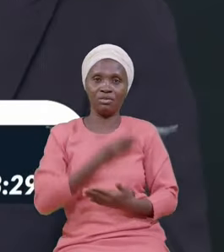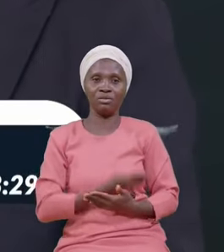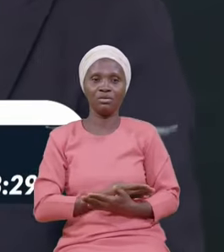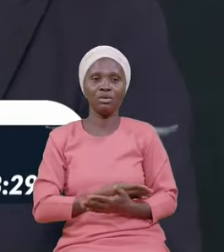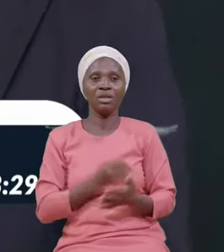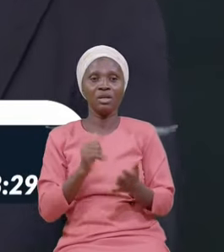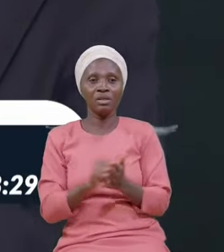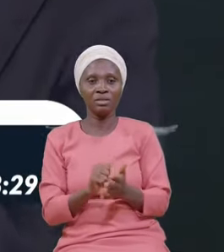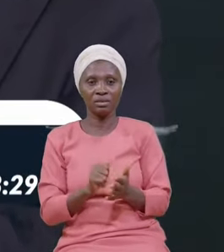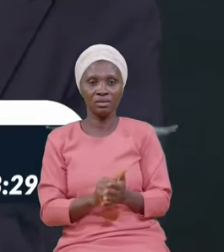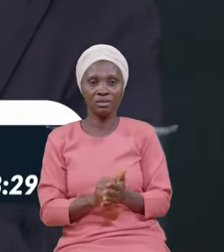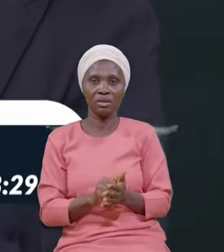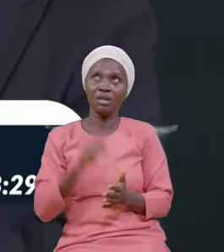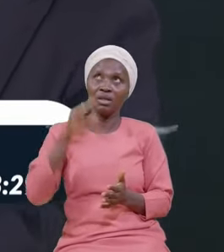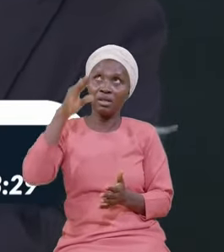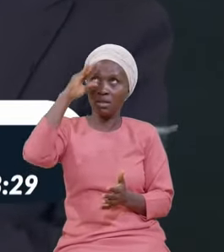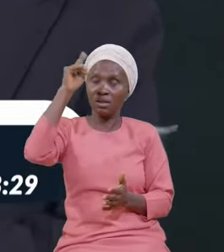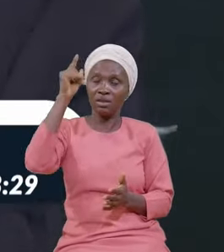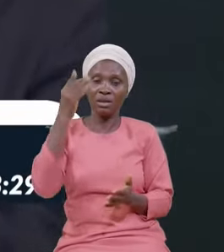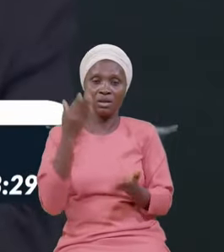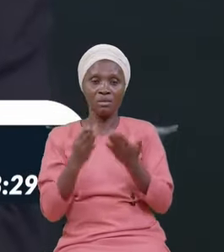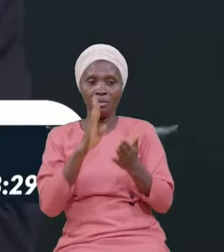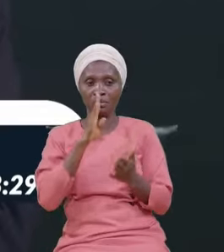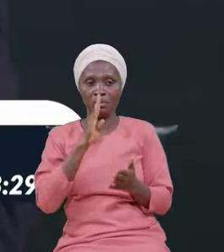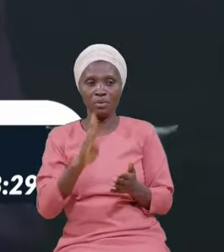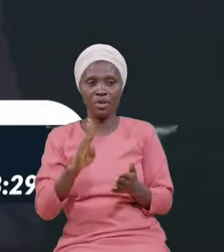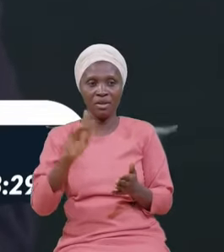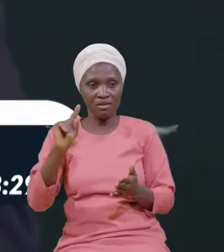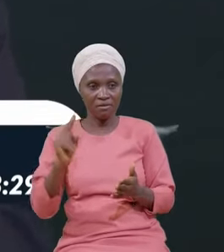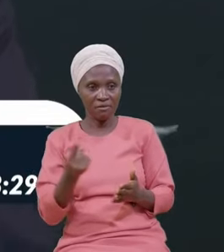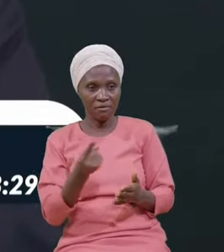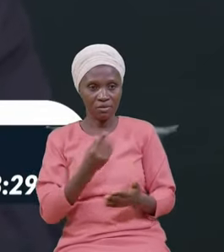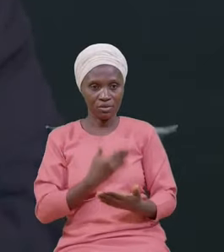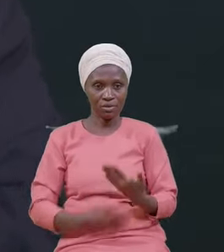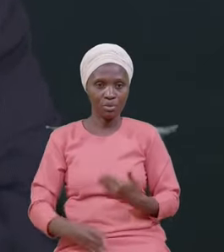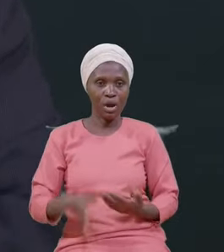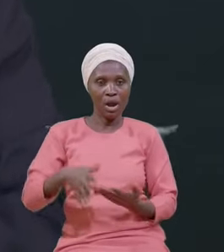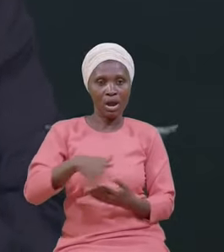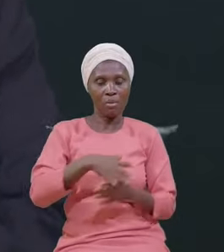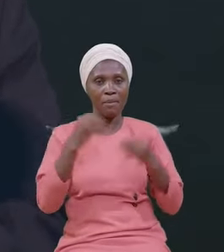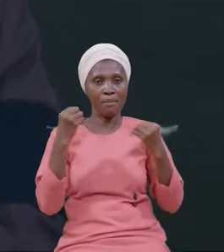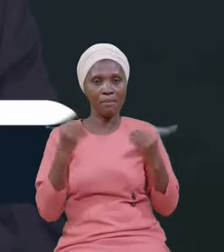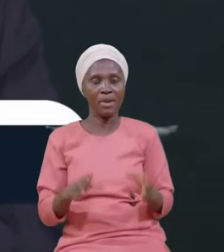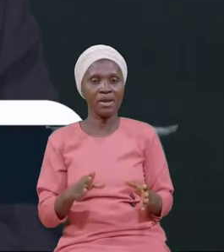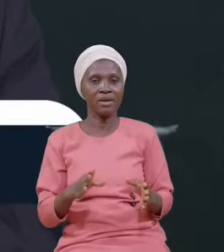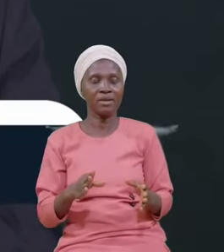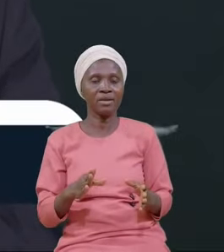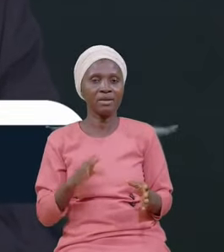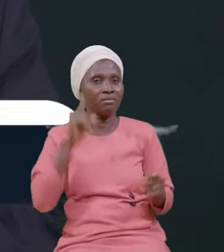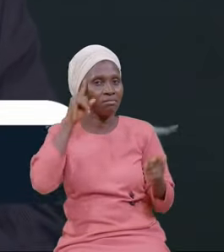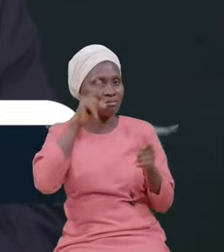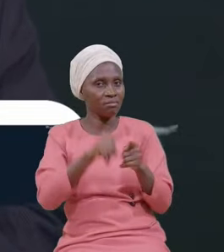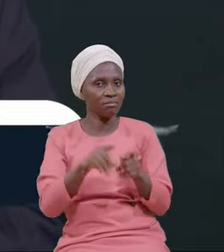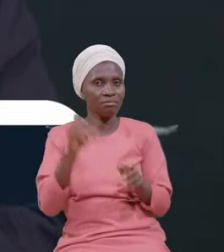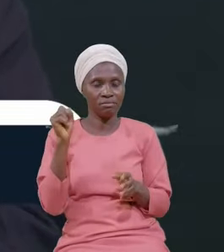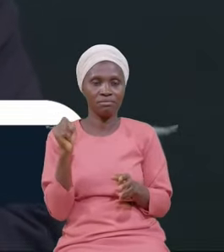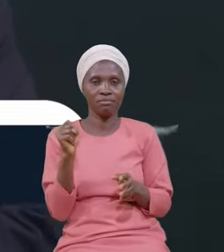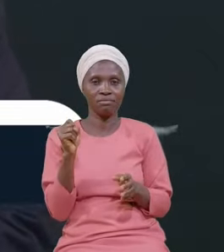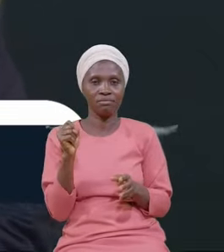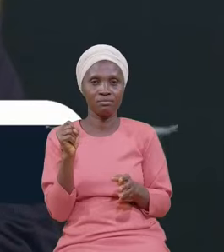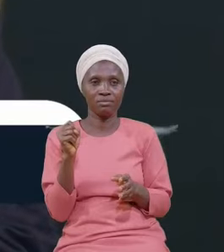among many Brethren look at numb three here number three is the invisible